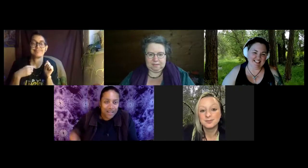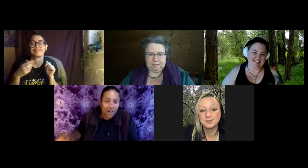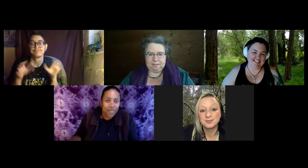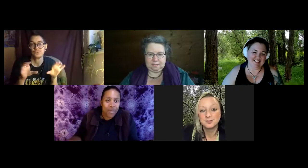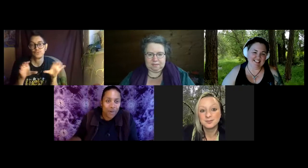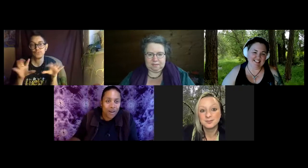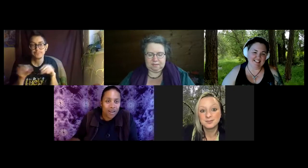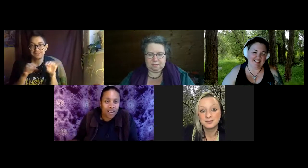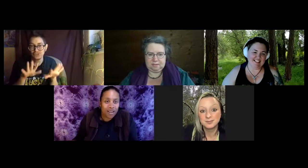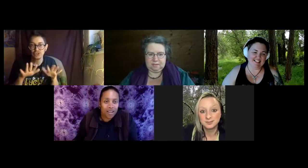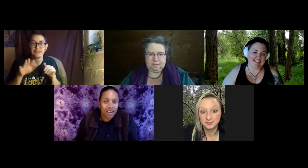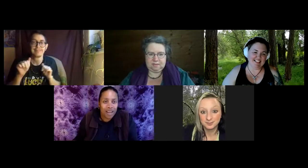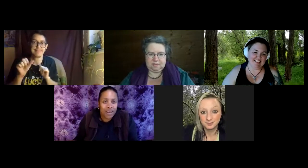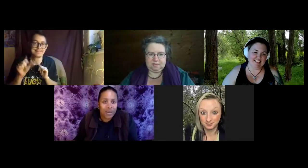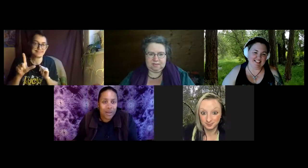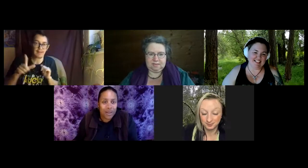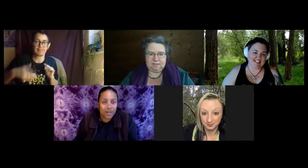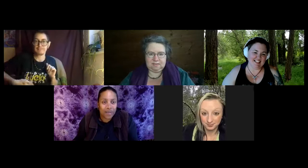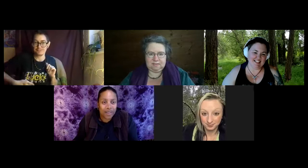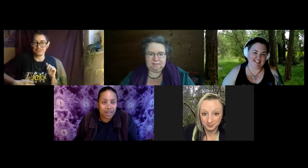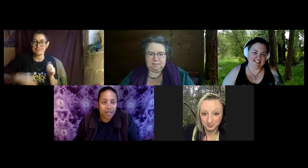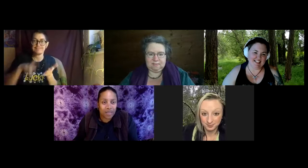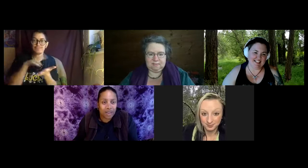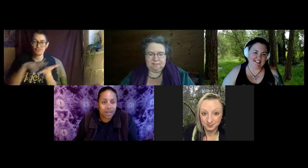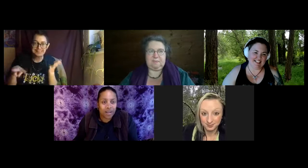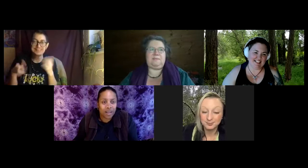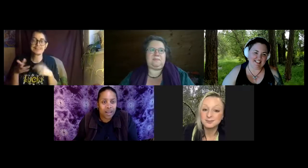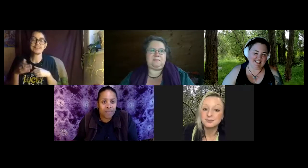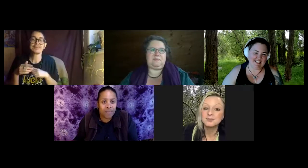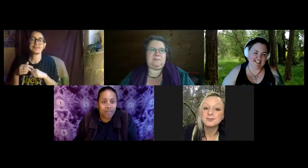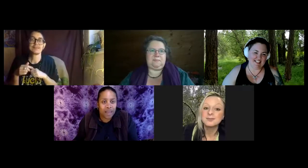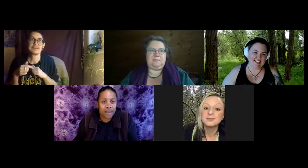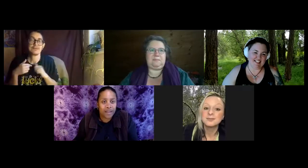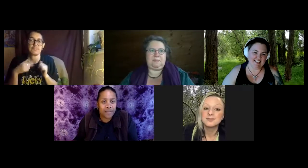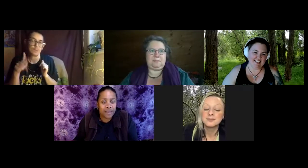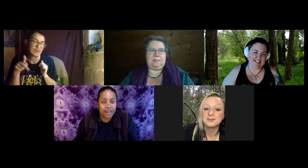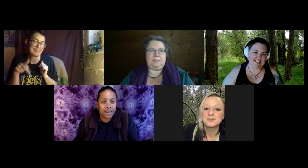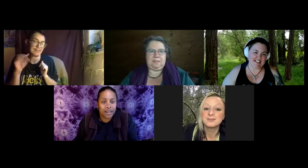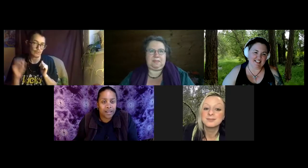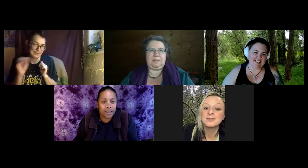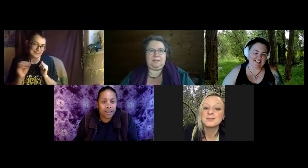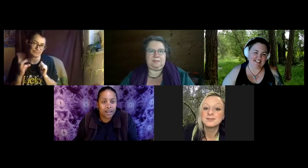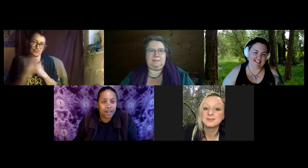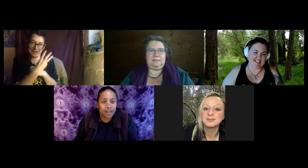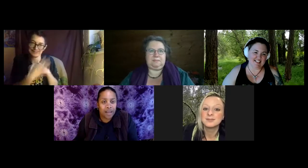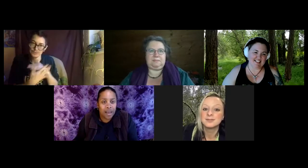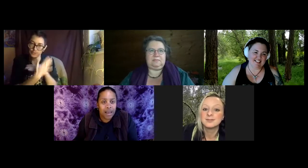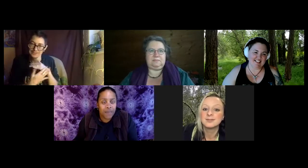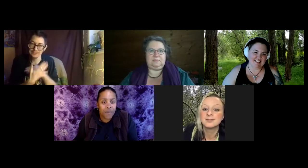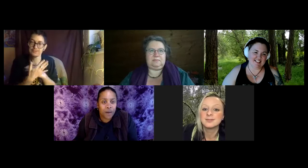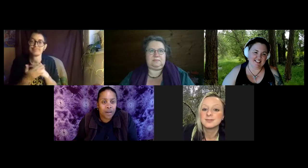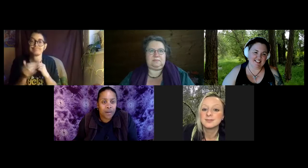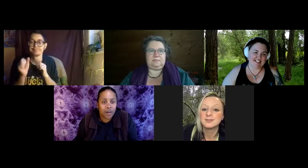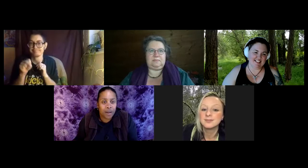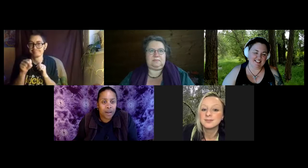And so I'm Thorne. And so I do magical ASL readings. I live